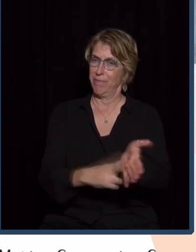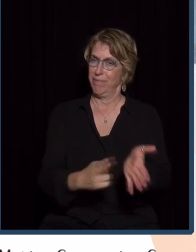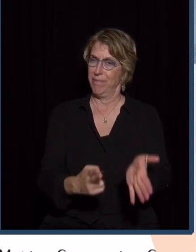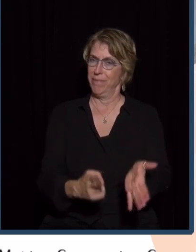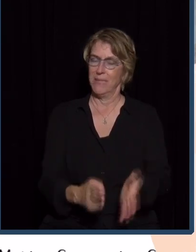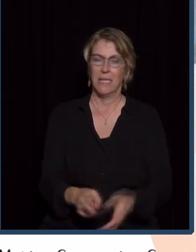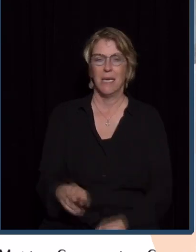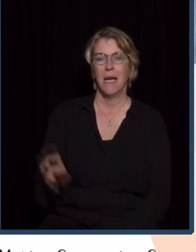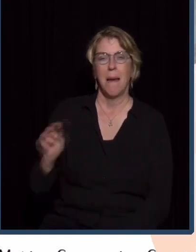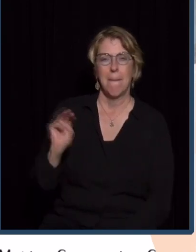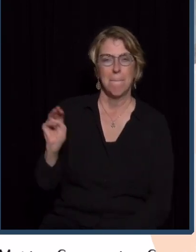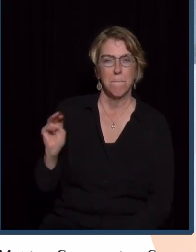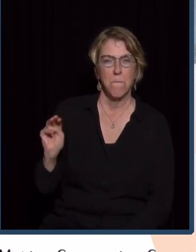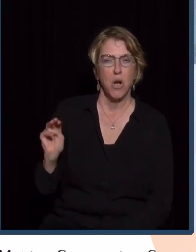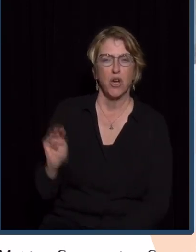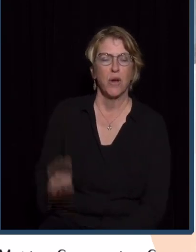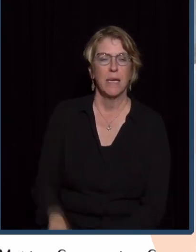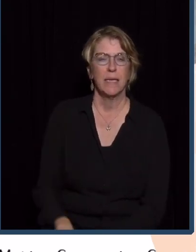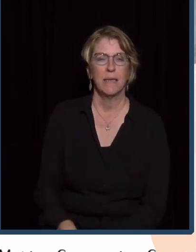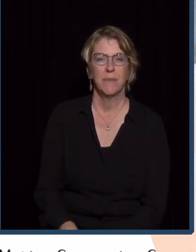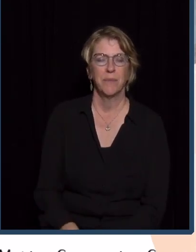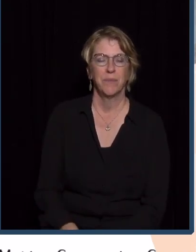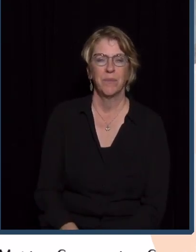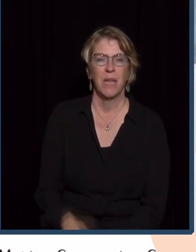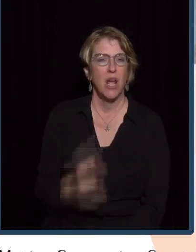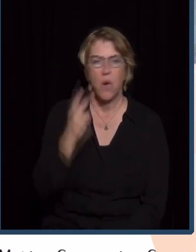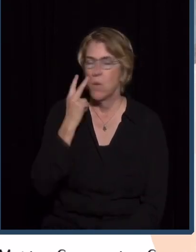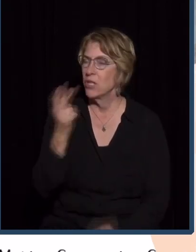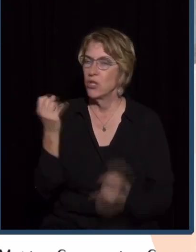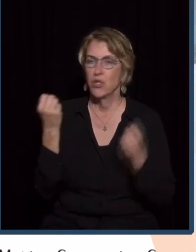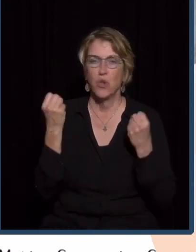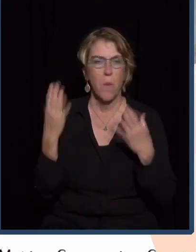say, Margaret, we're seeing so many of these